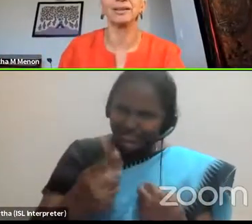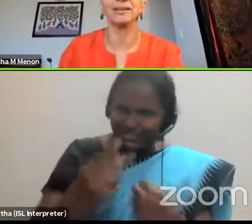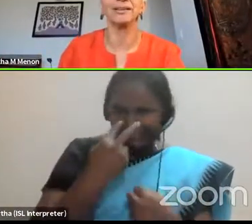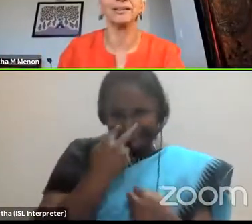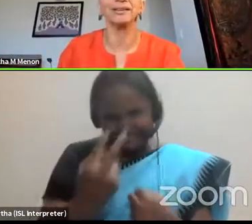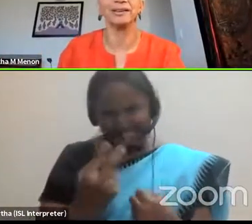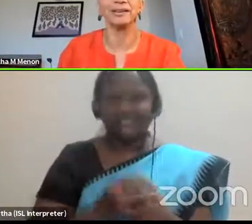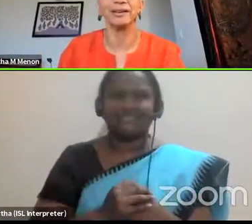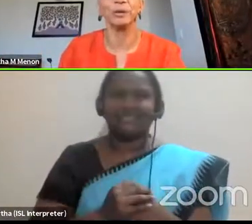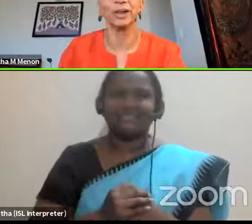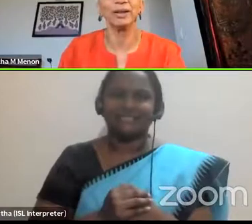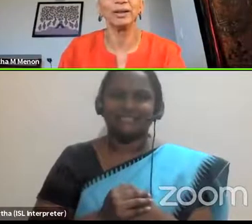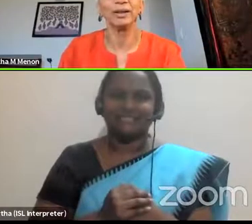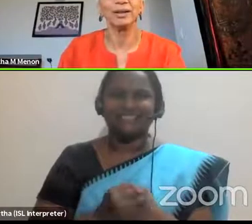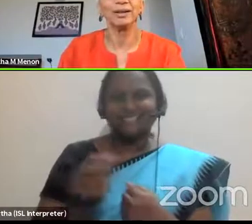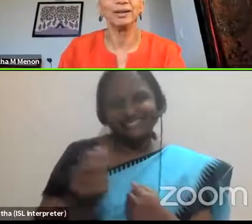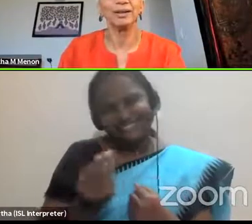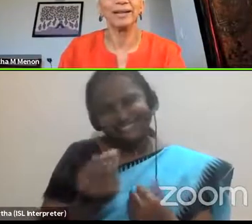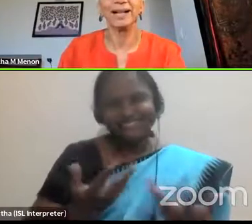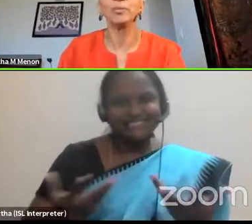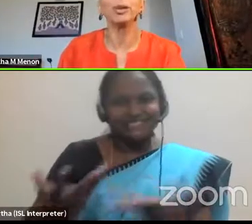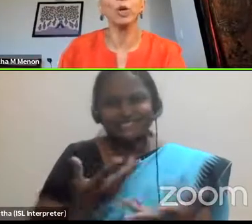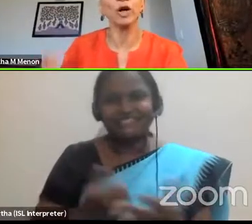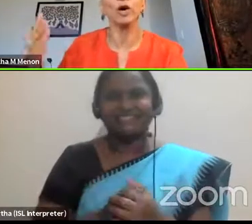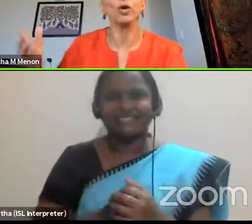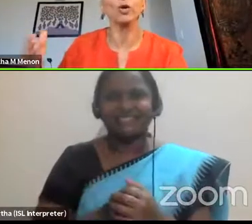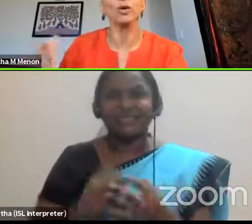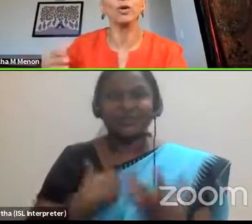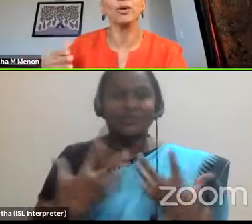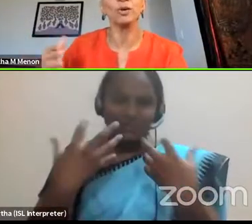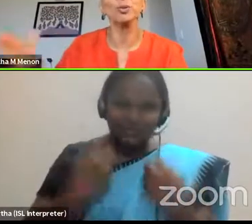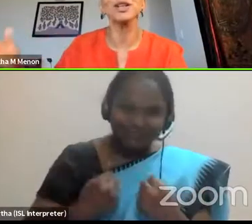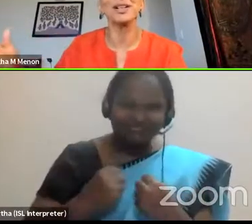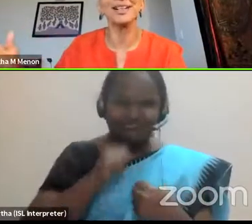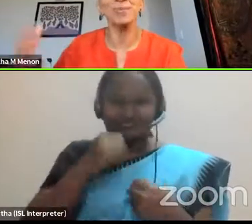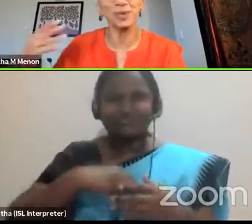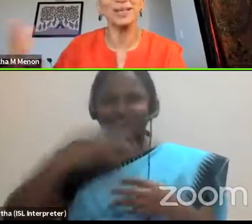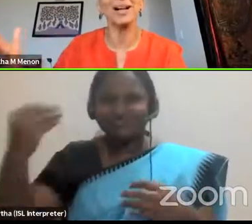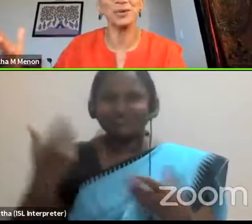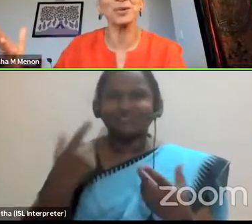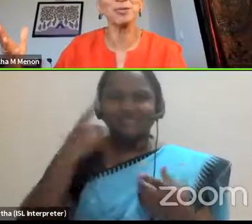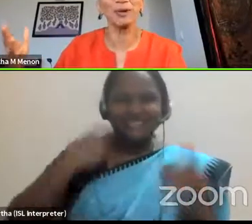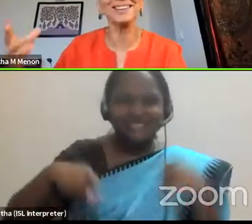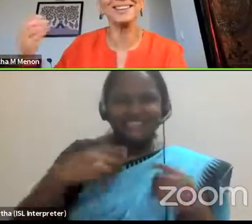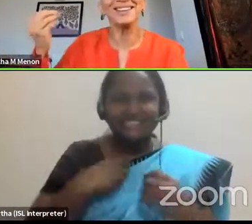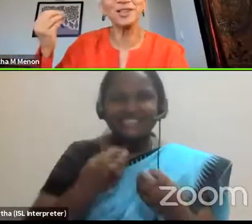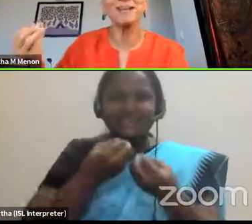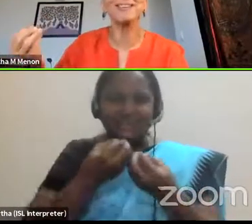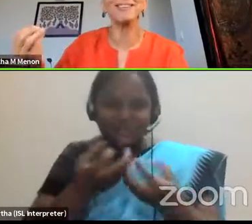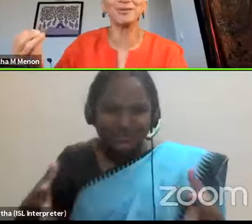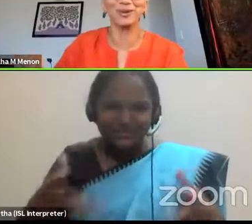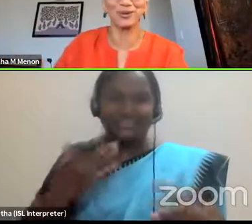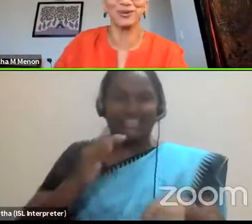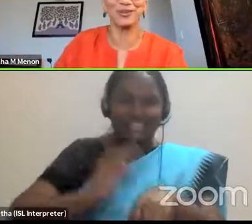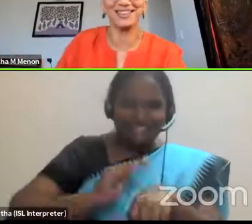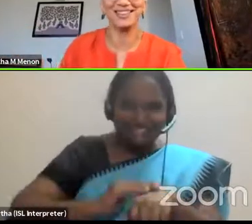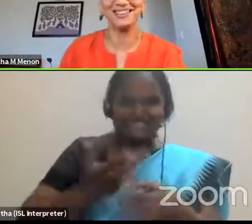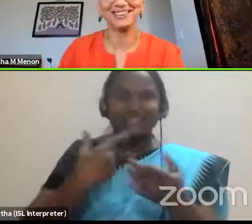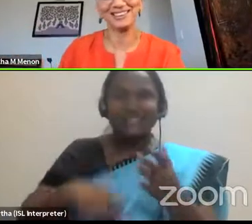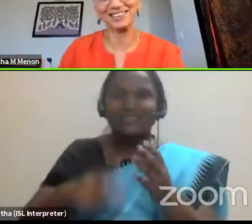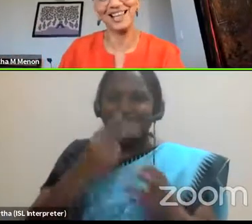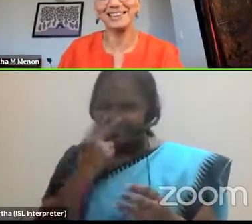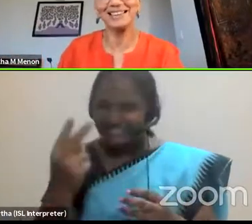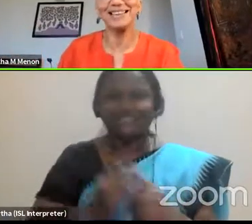see in a little while. And I've been warned not to go too much in depth so that I don't spoil the experience of what you're going to